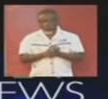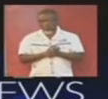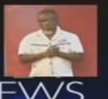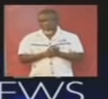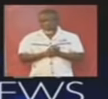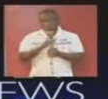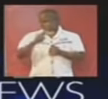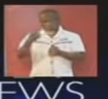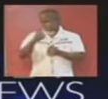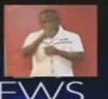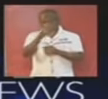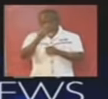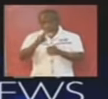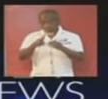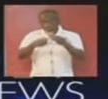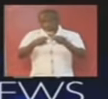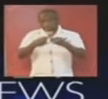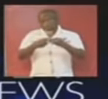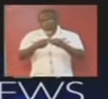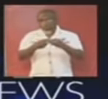my second question is the